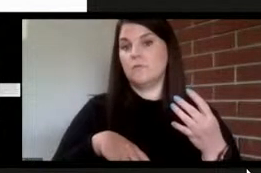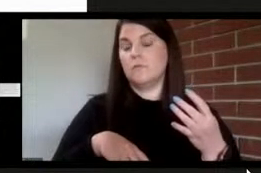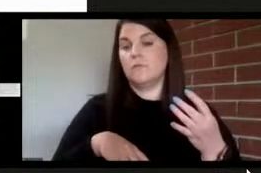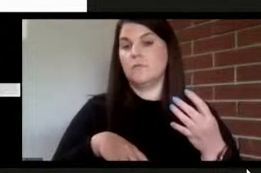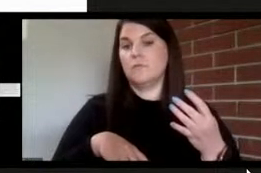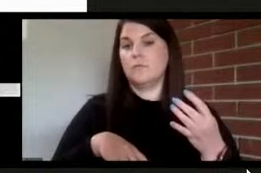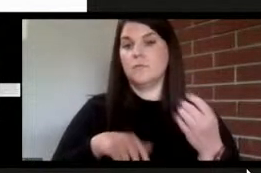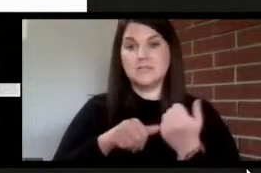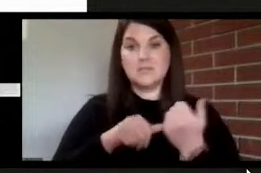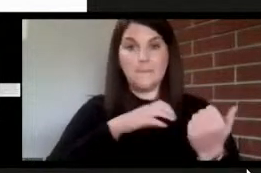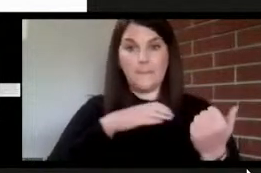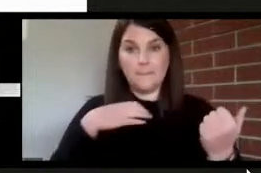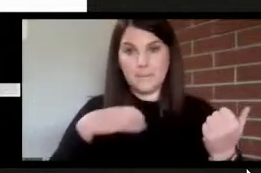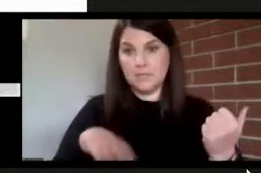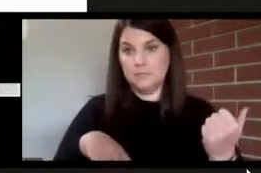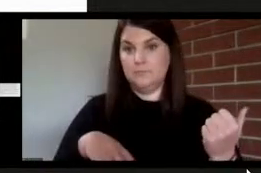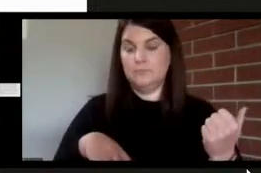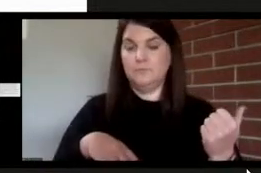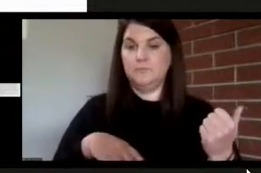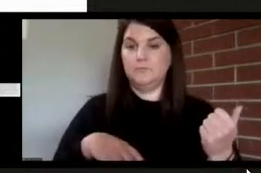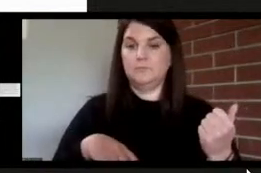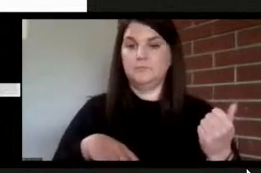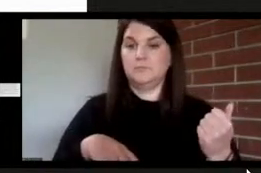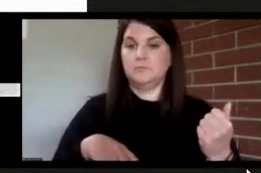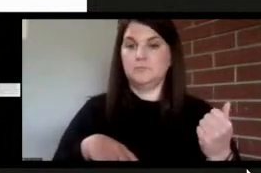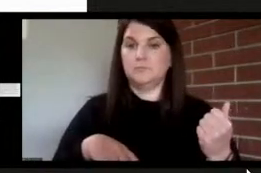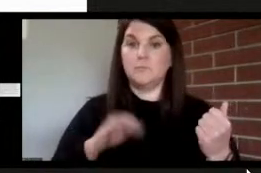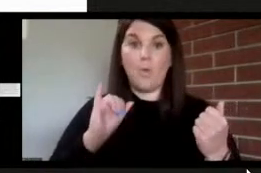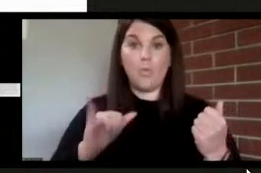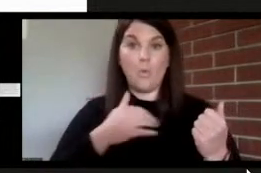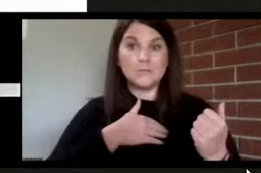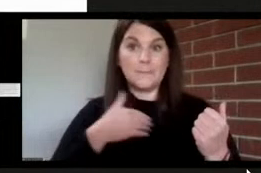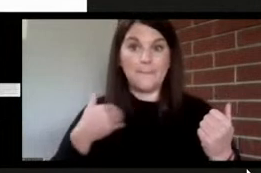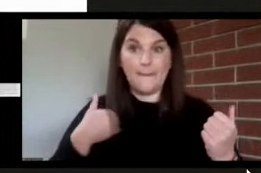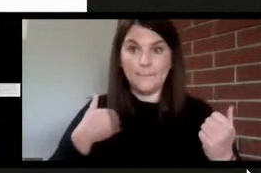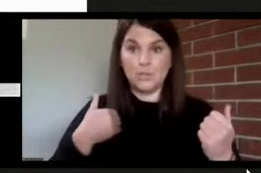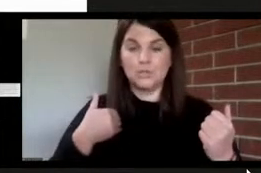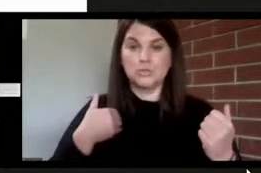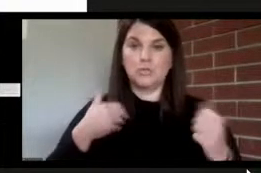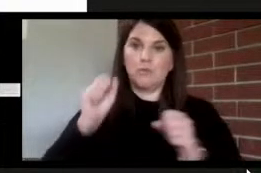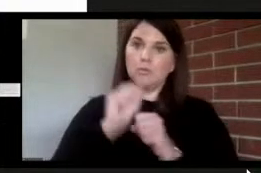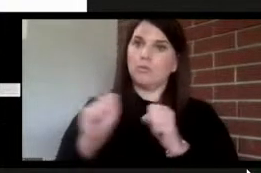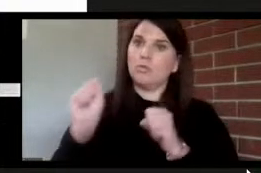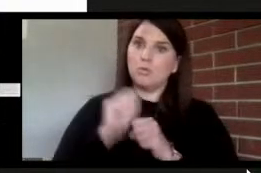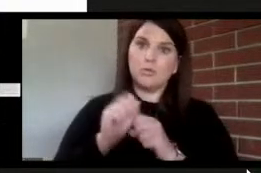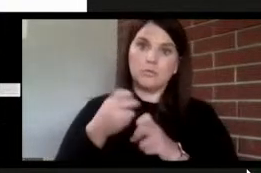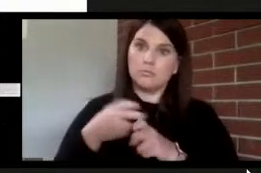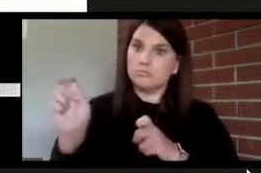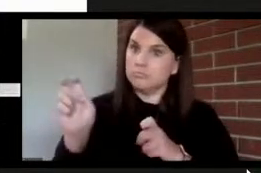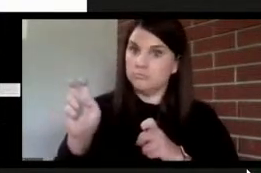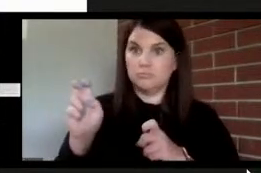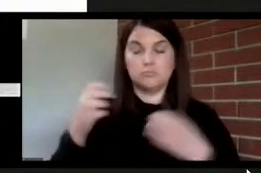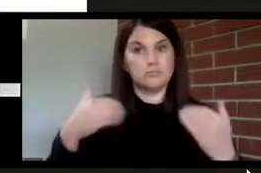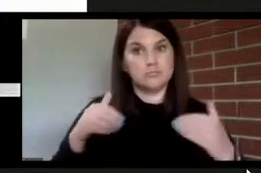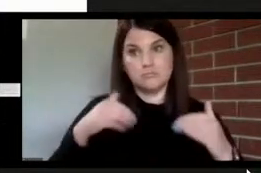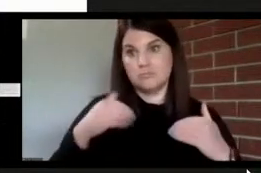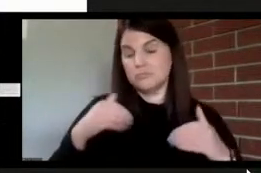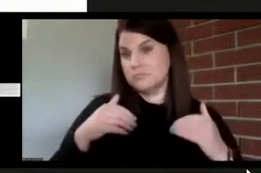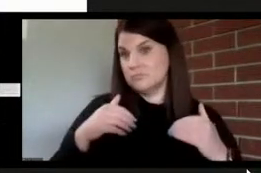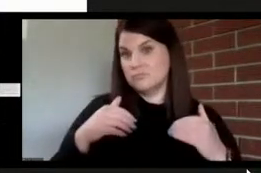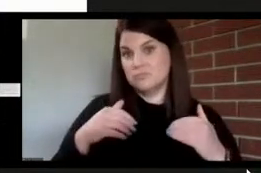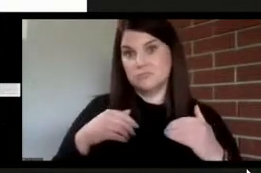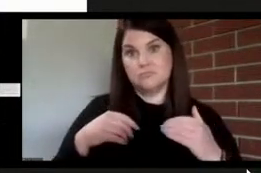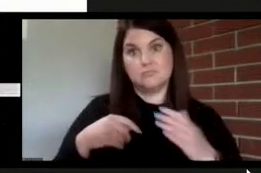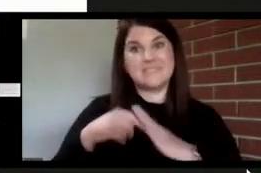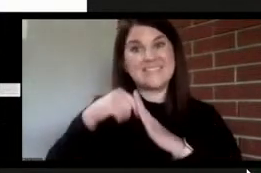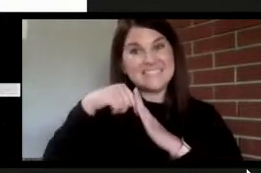level. And these subcommittee members have worked tirelessly. When we said intensely, I just want to give you a